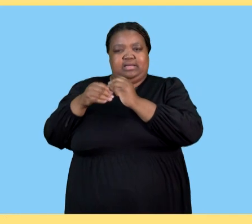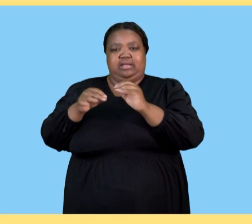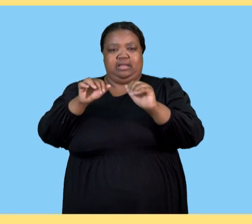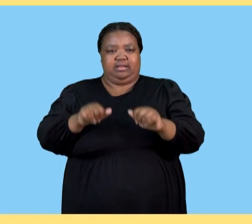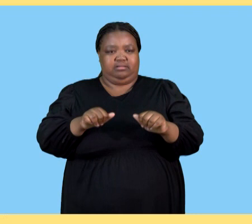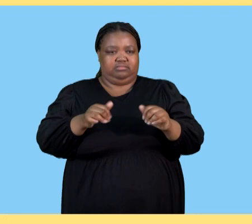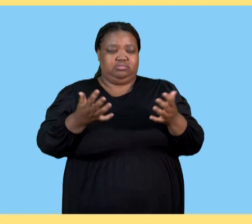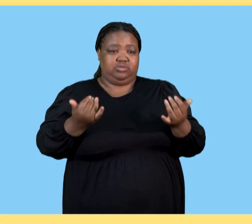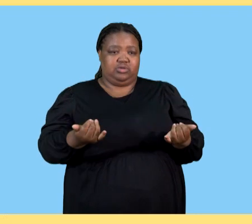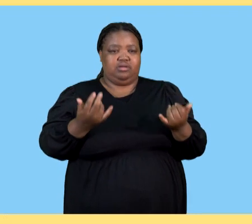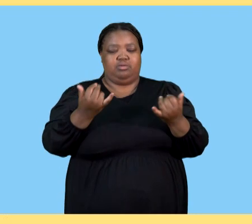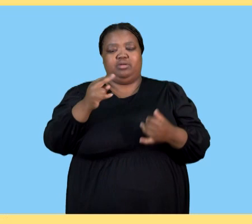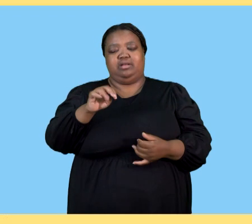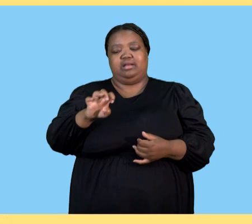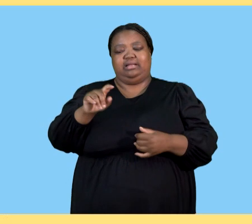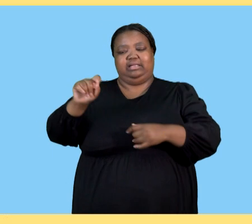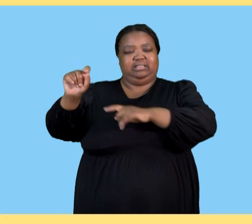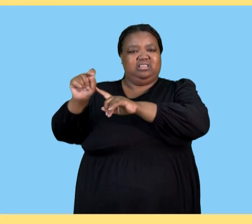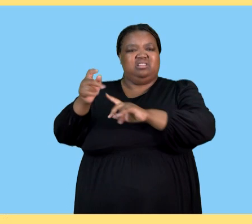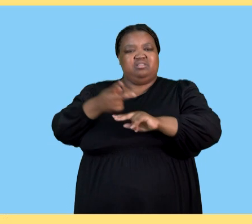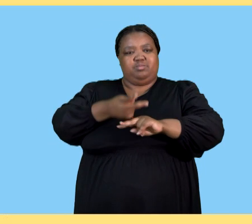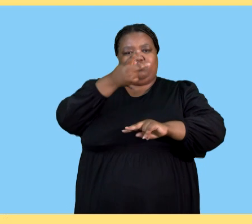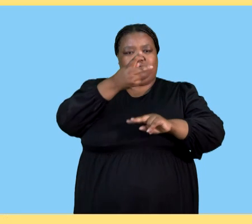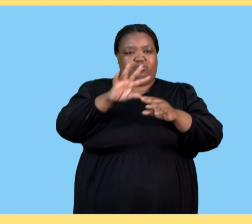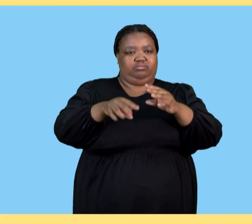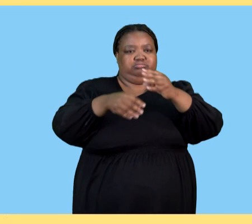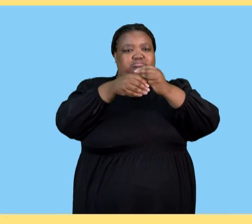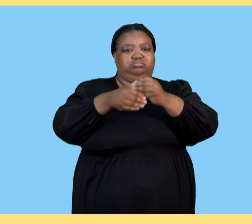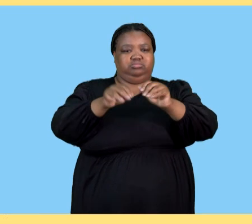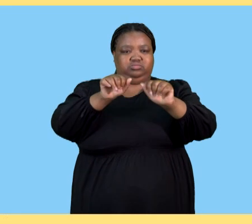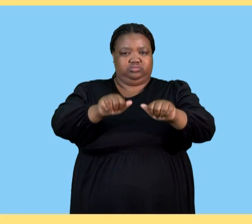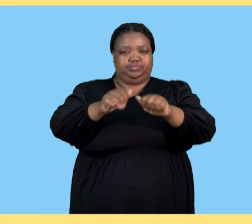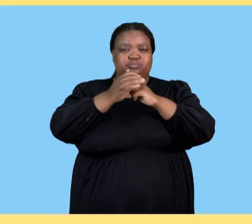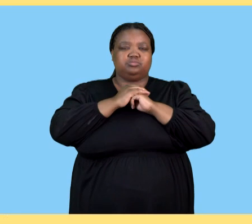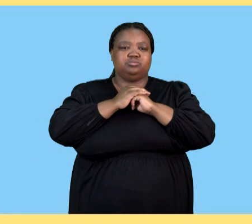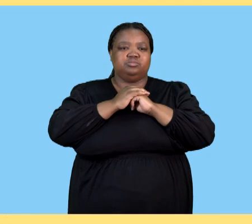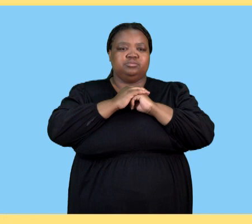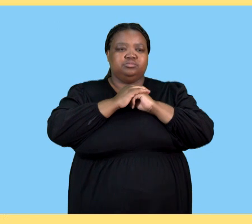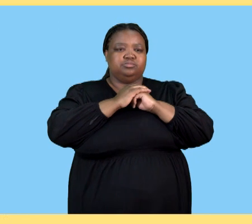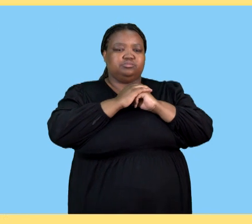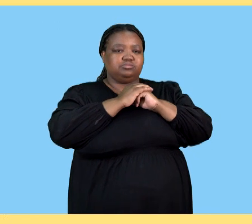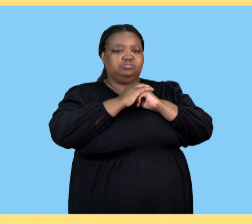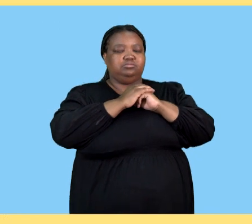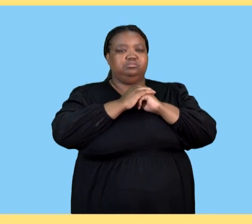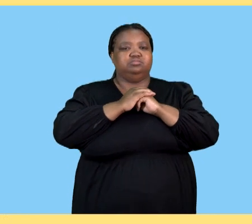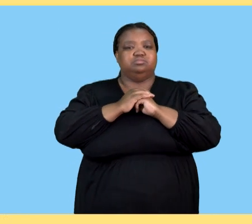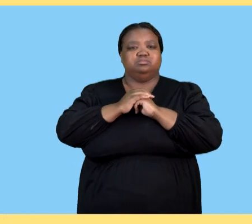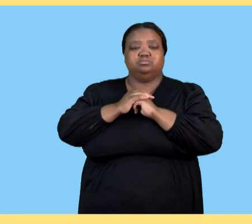would then come and add my net profit. I'll add my net profit for the